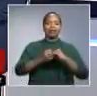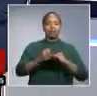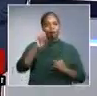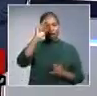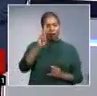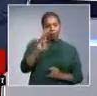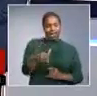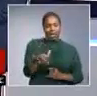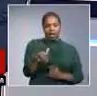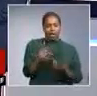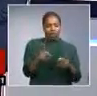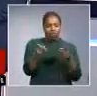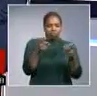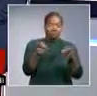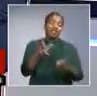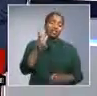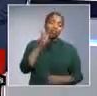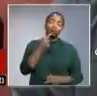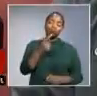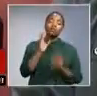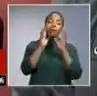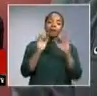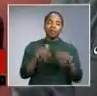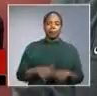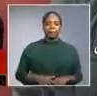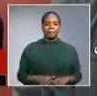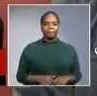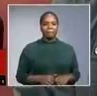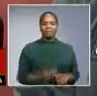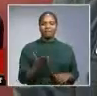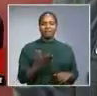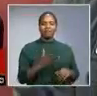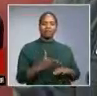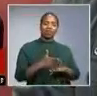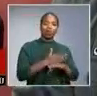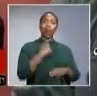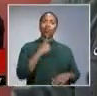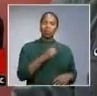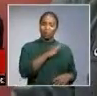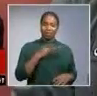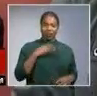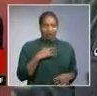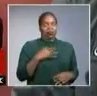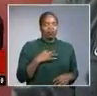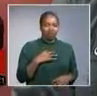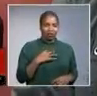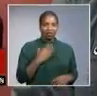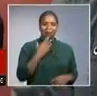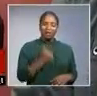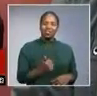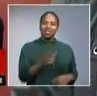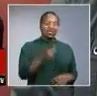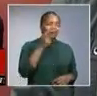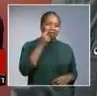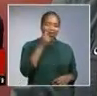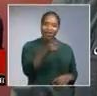Bay ungovernable. Let's hear from him. I mean, the former mayor, Trollip, says he's still the mayor. The man